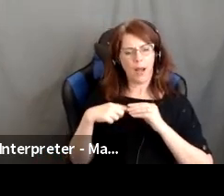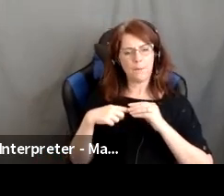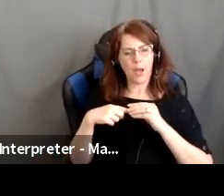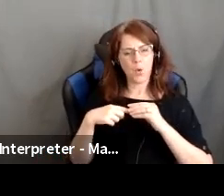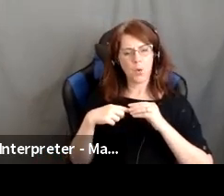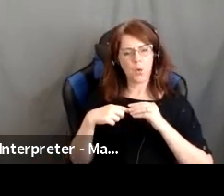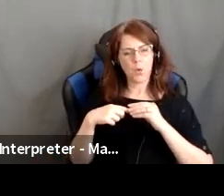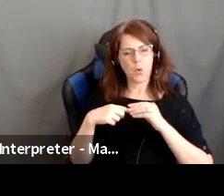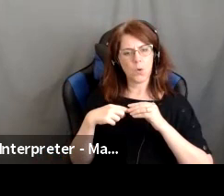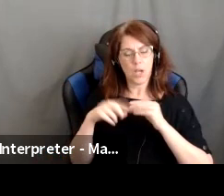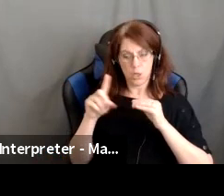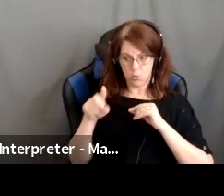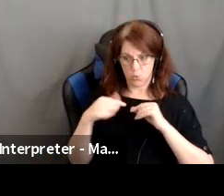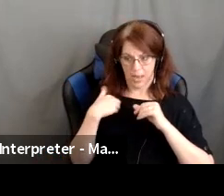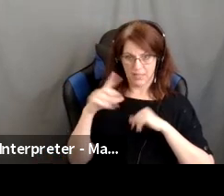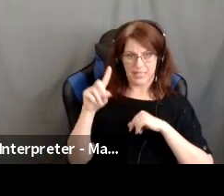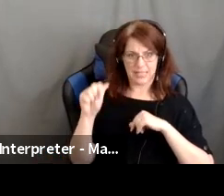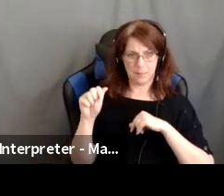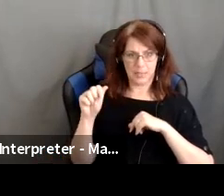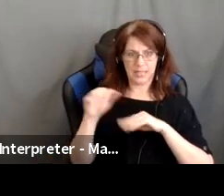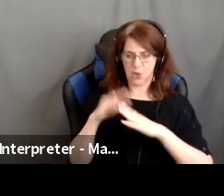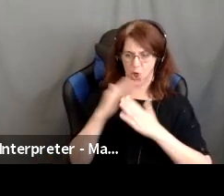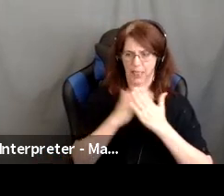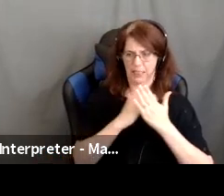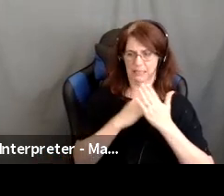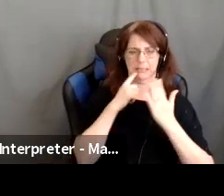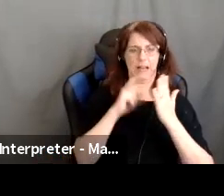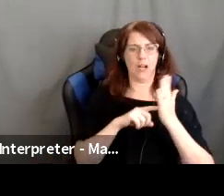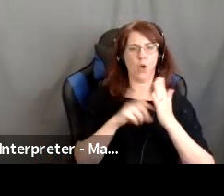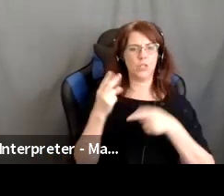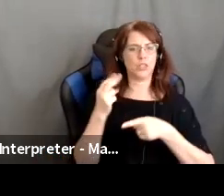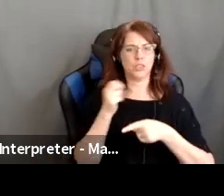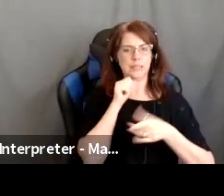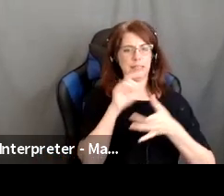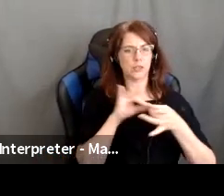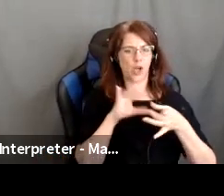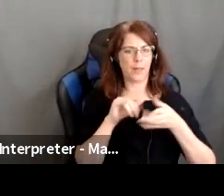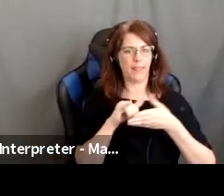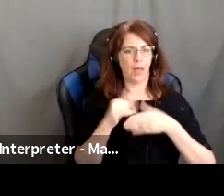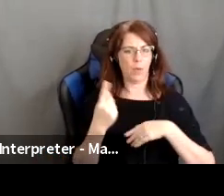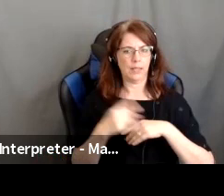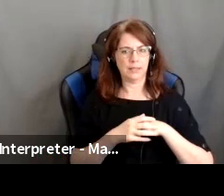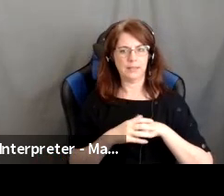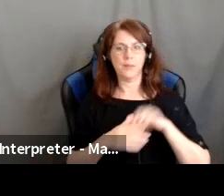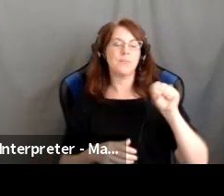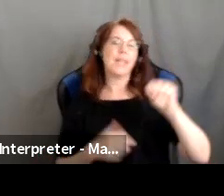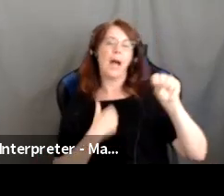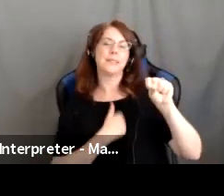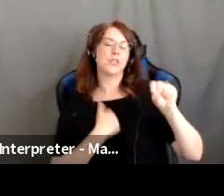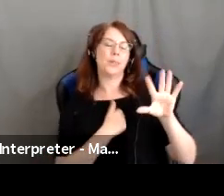the question about do you have a disability on the list, and I noticed she didn't cover that one. Yeah, I'm